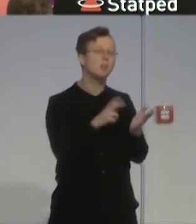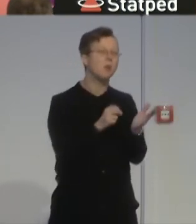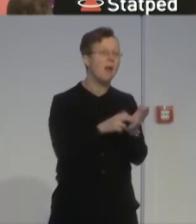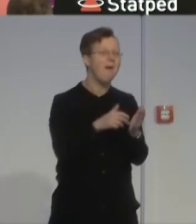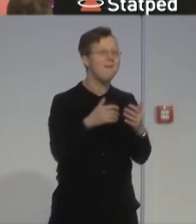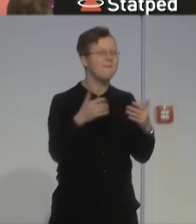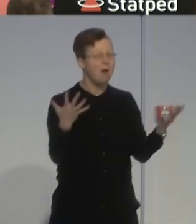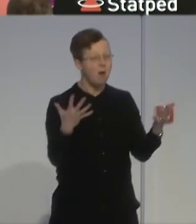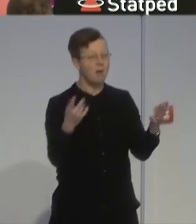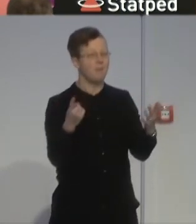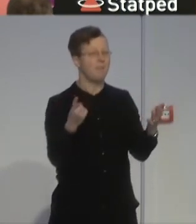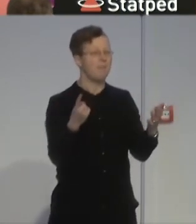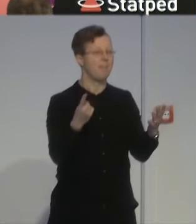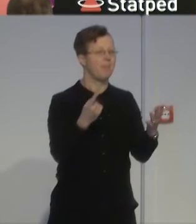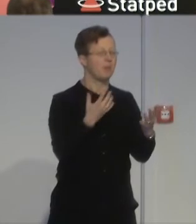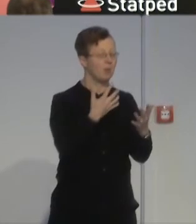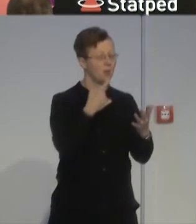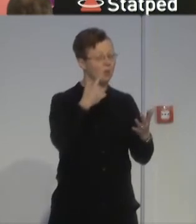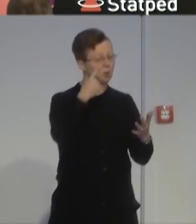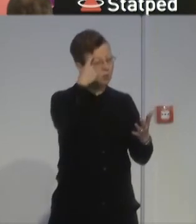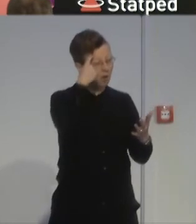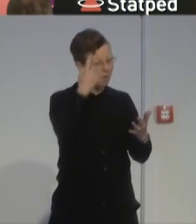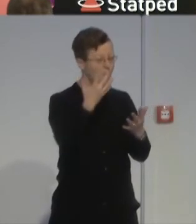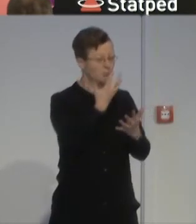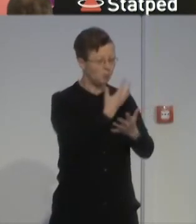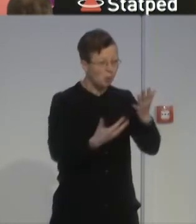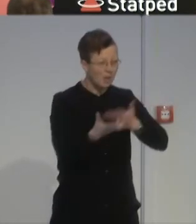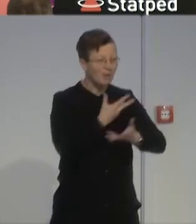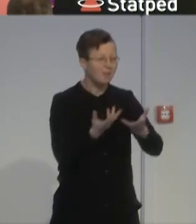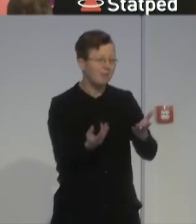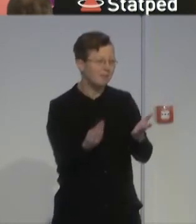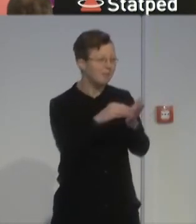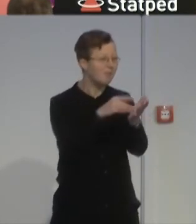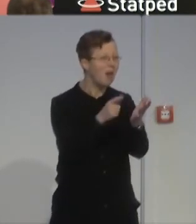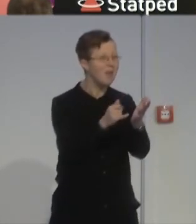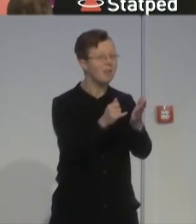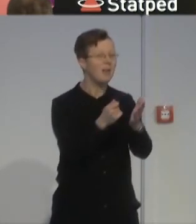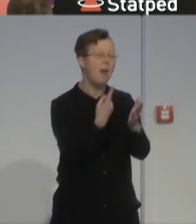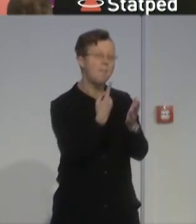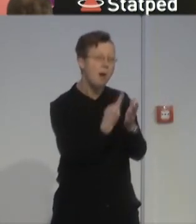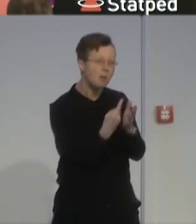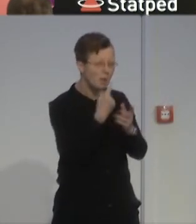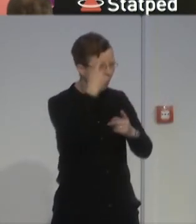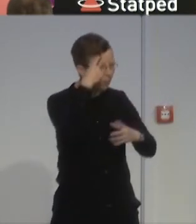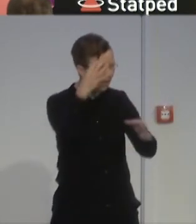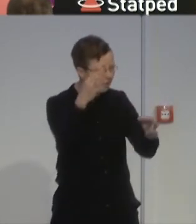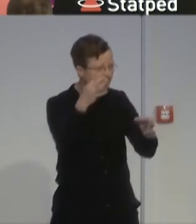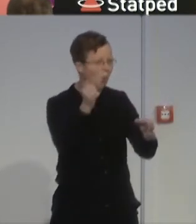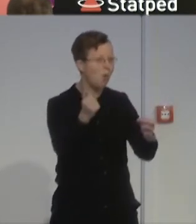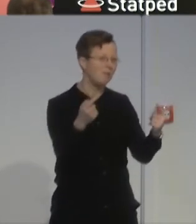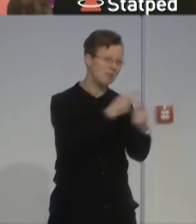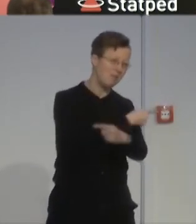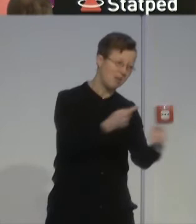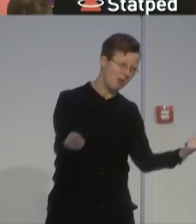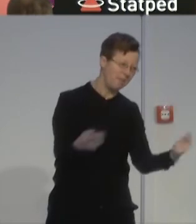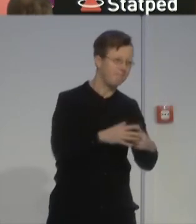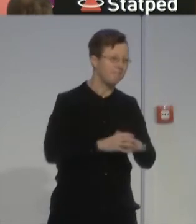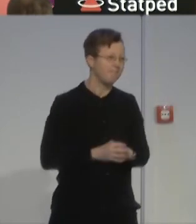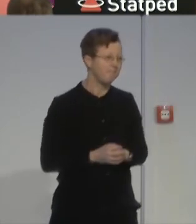languaging add to the intervention model communicative relation in terms of partner competence, and vice versa?